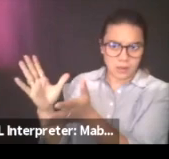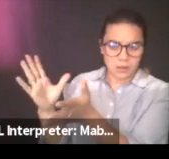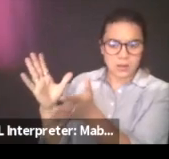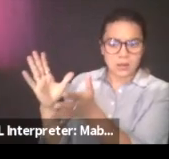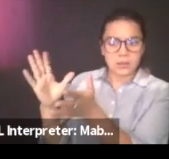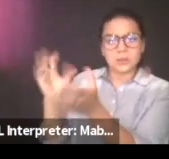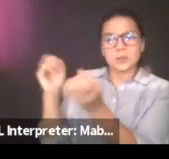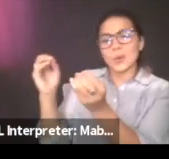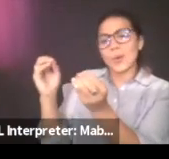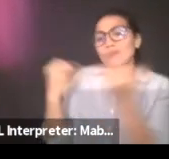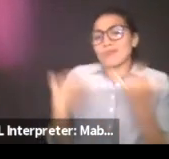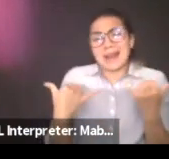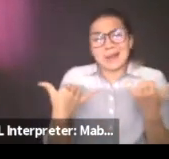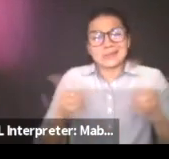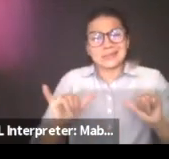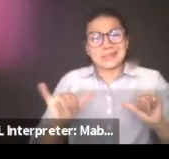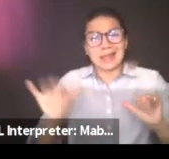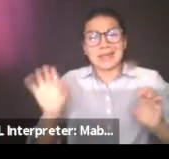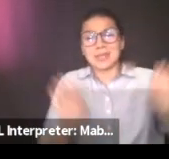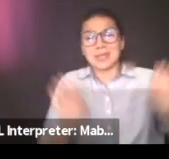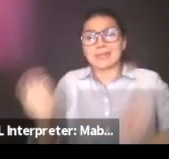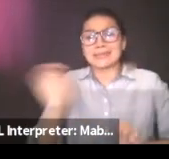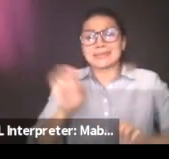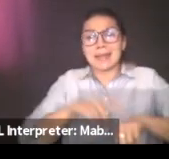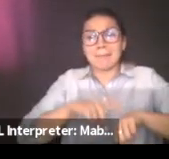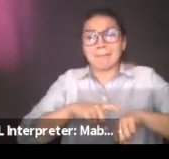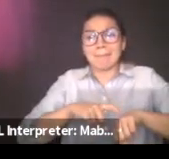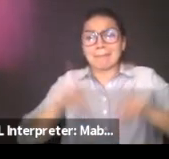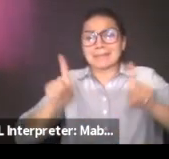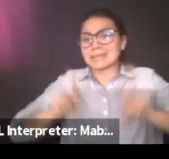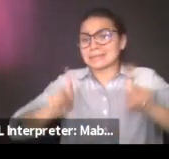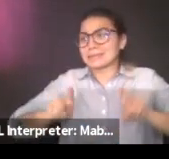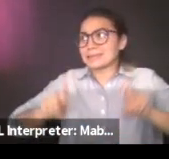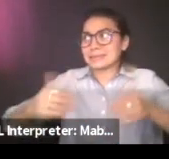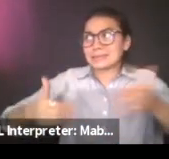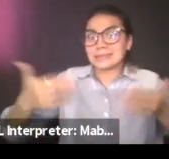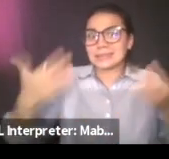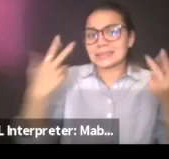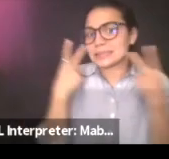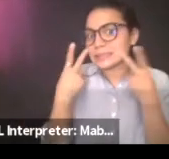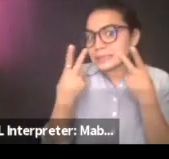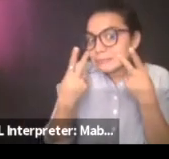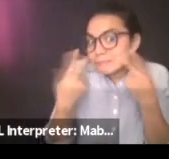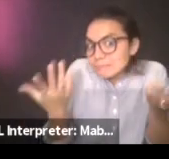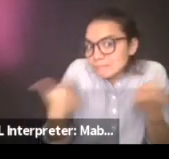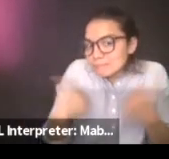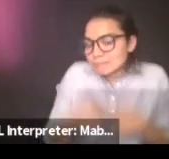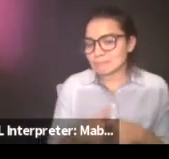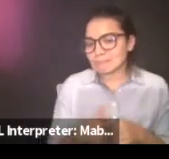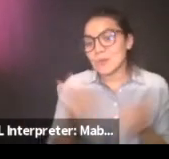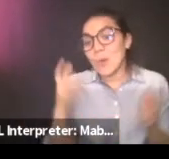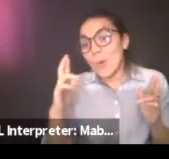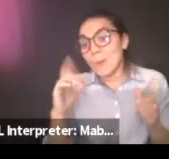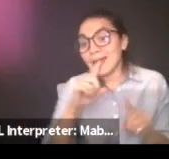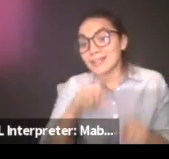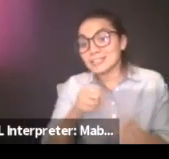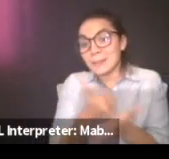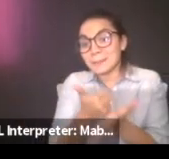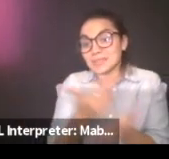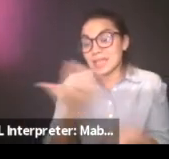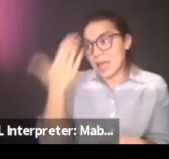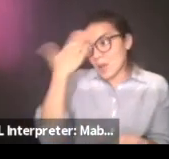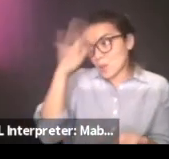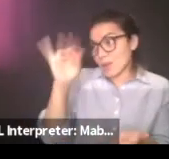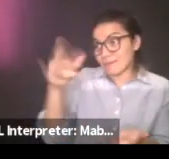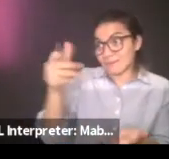there. Yeah, thank you. Thanks, Sujatha. I don't know, Amita, if you have more to add